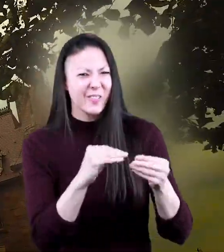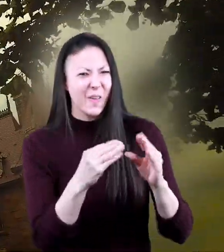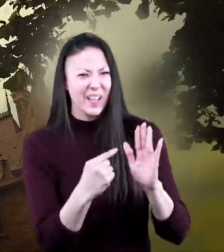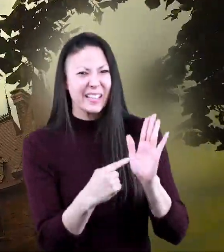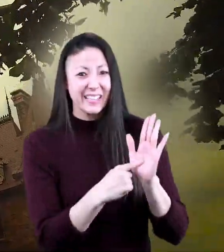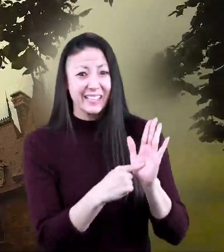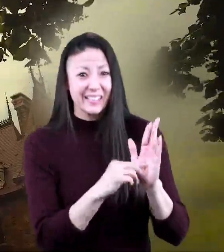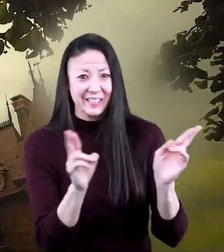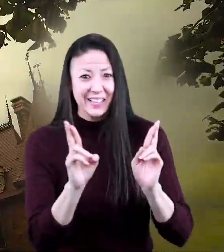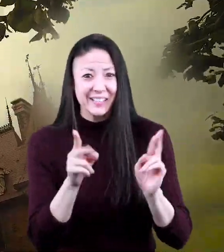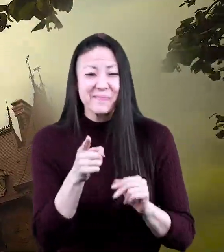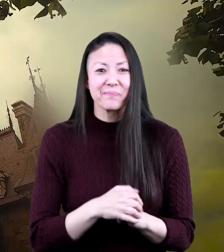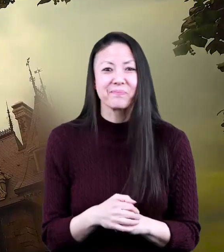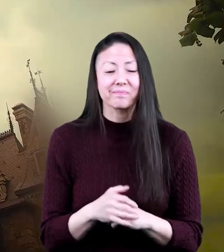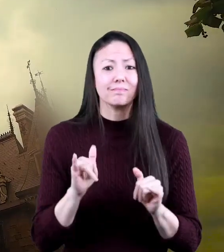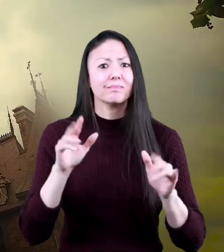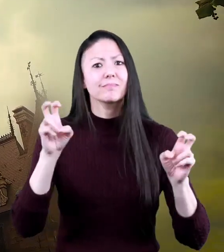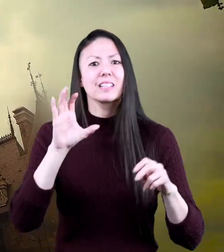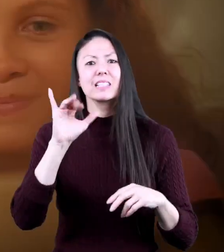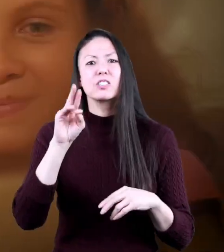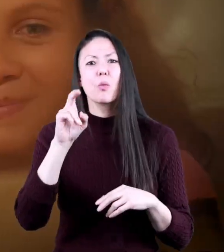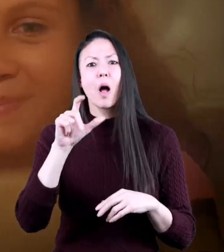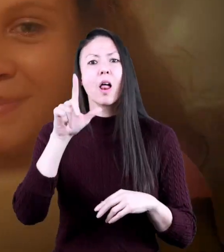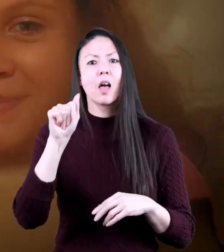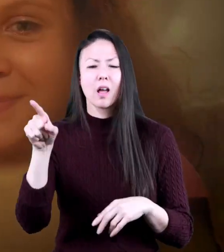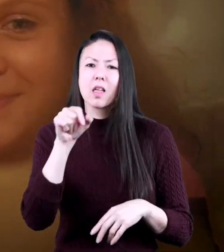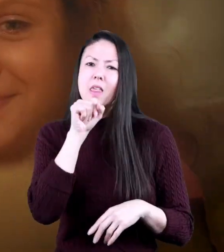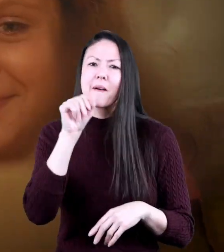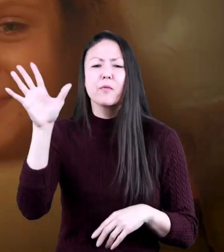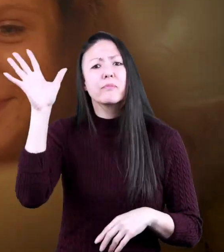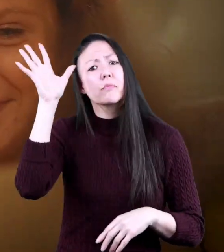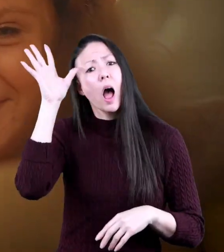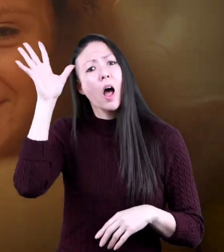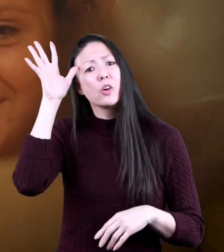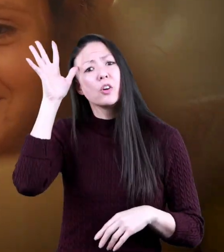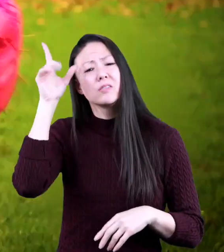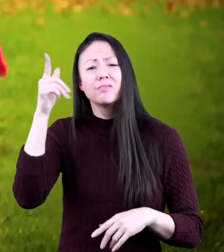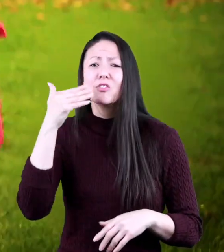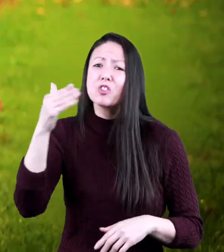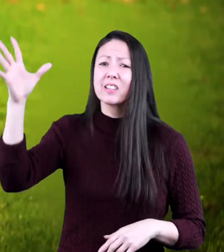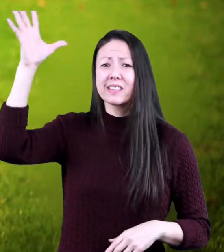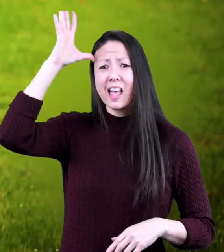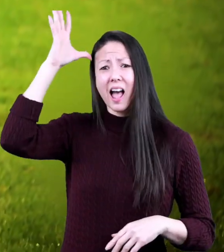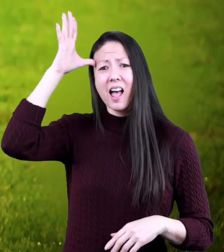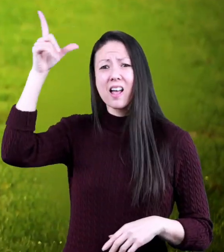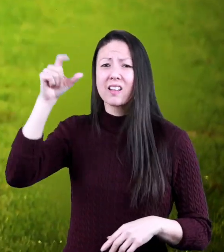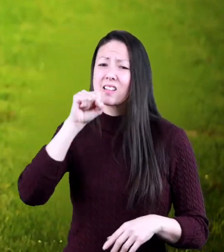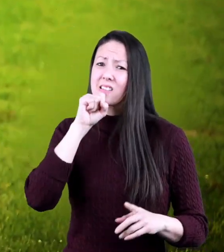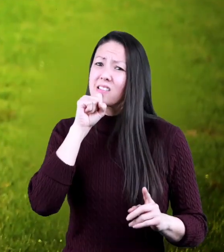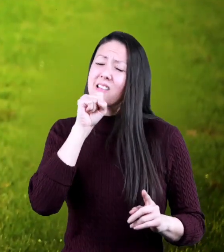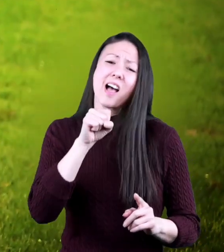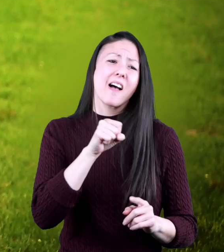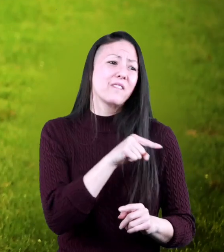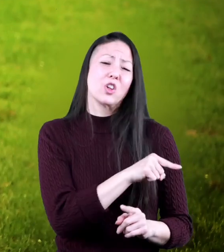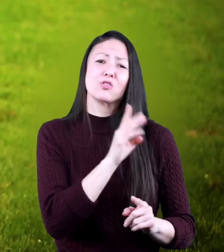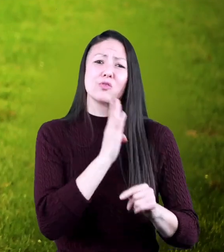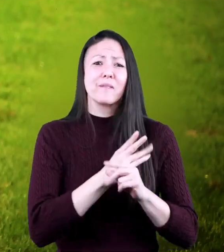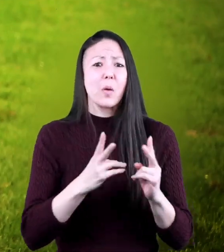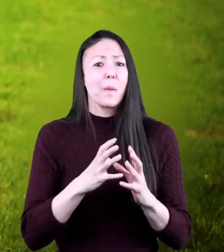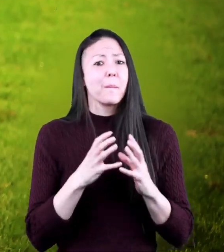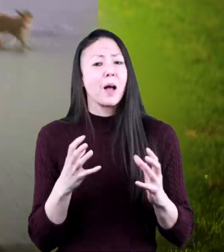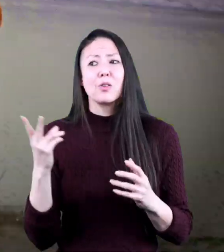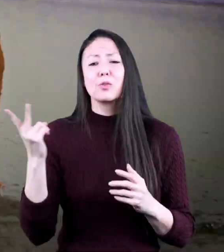each paragraph in this story. Cinderella loved her father. He was a good dad who loved her very much